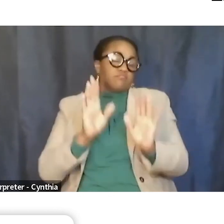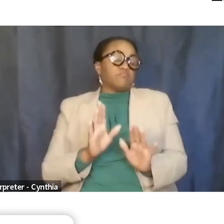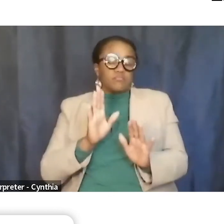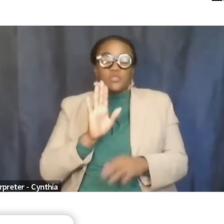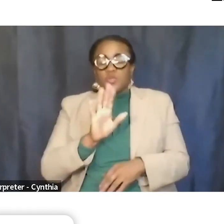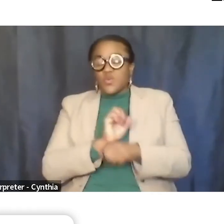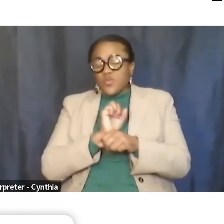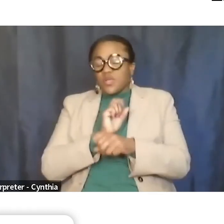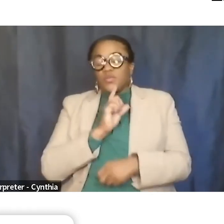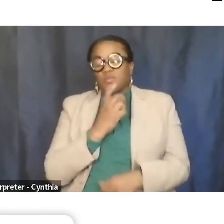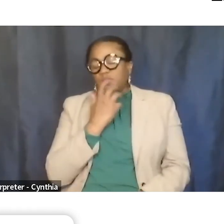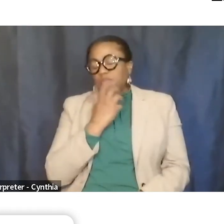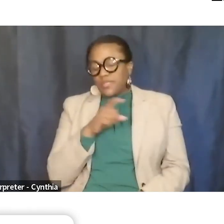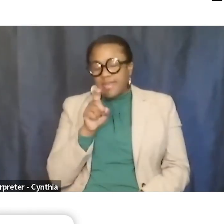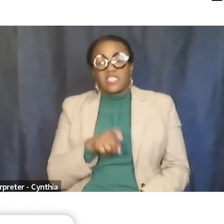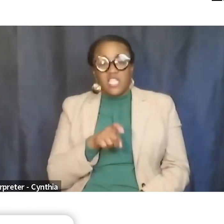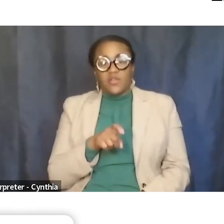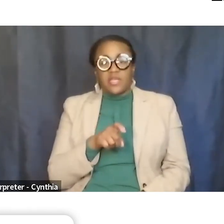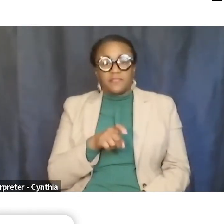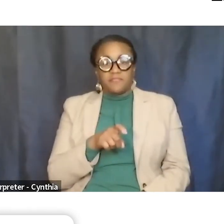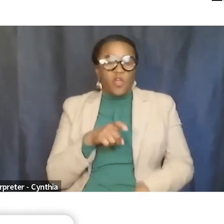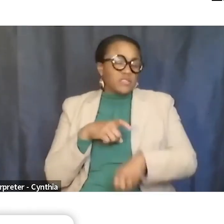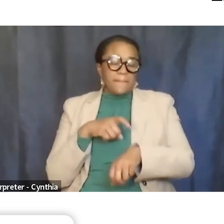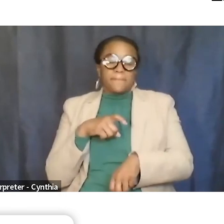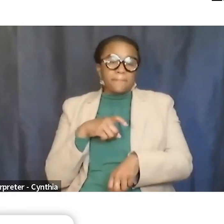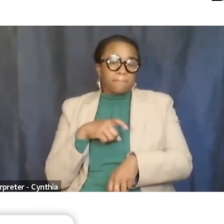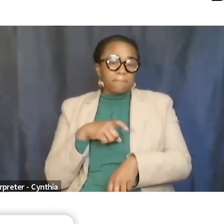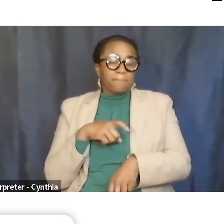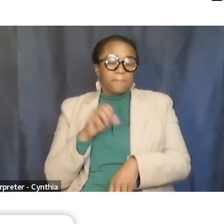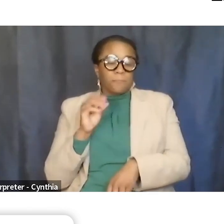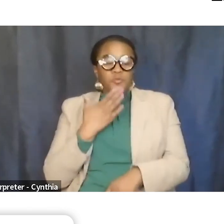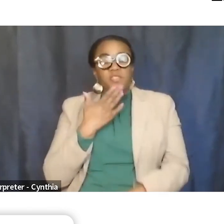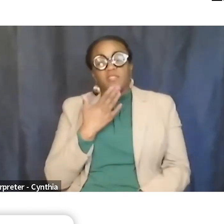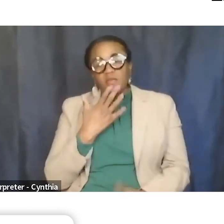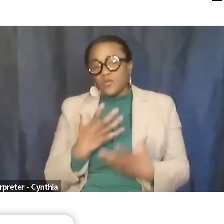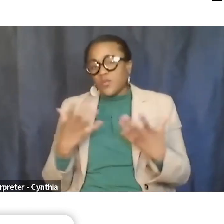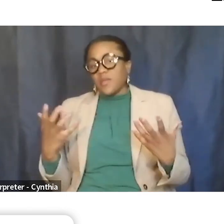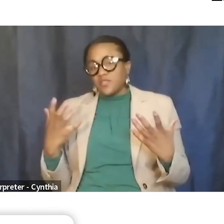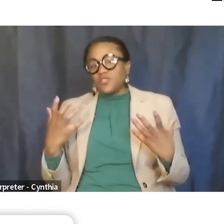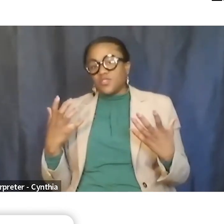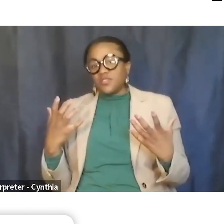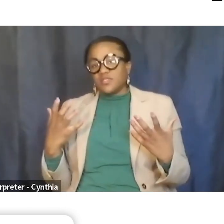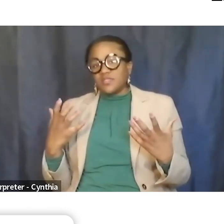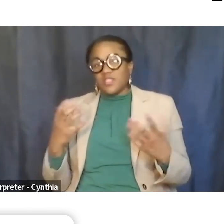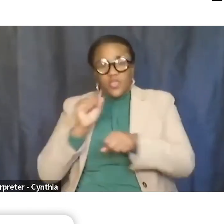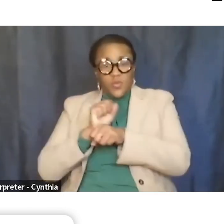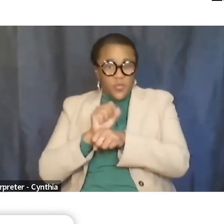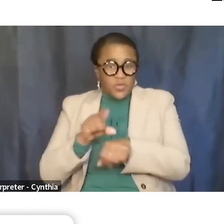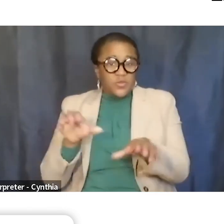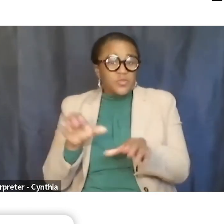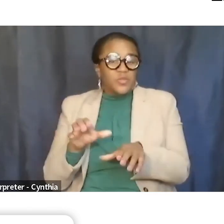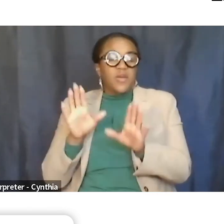is so necessary and so timely. So thank you so much for the work that you do and for